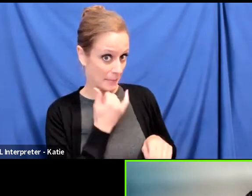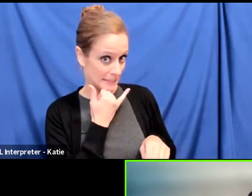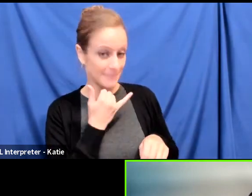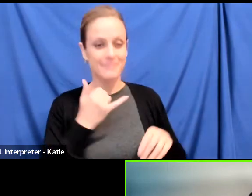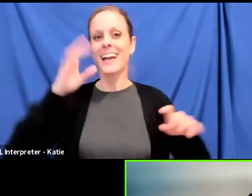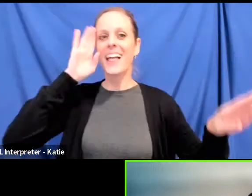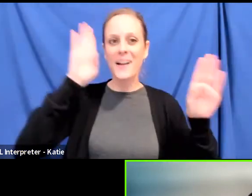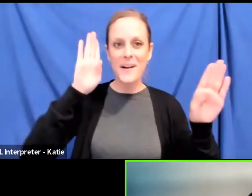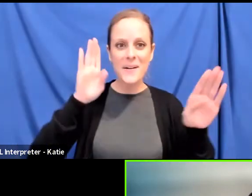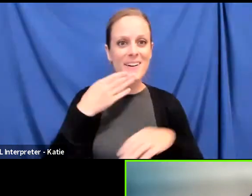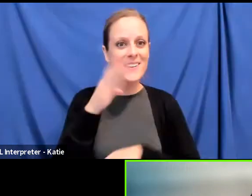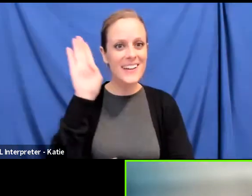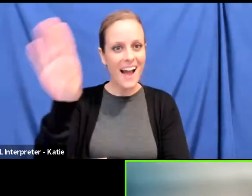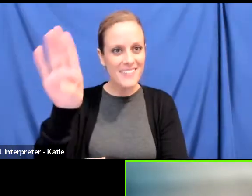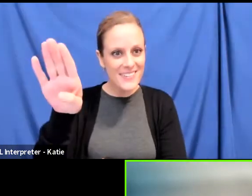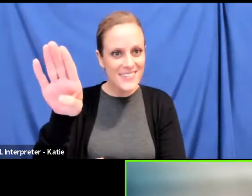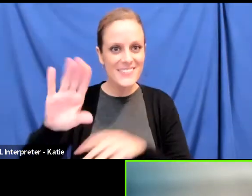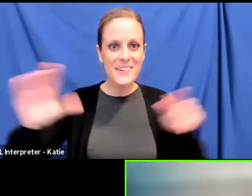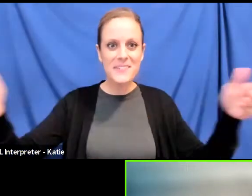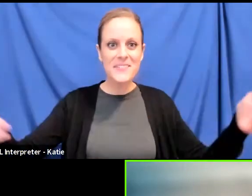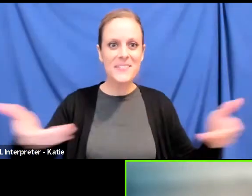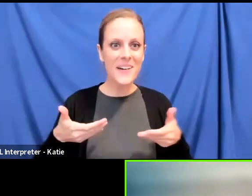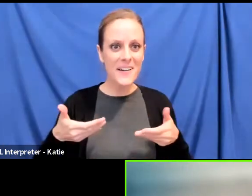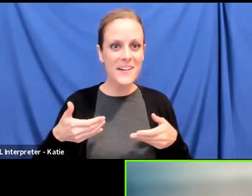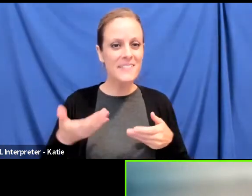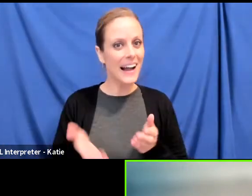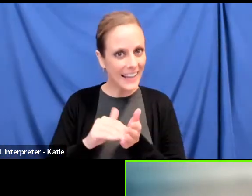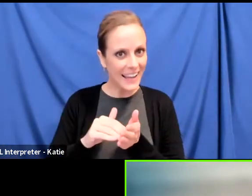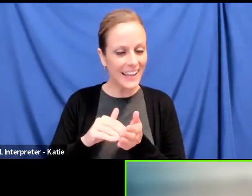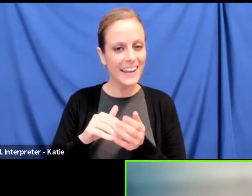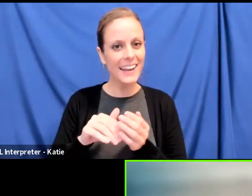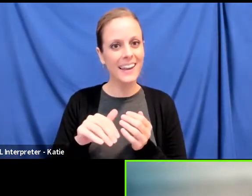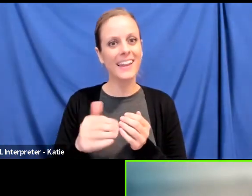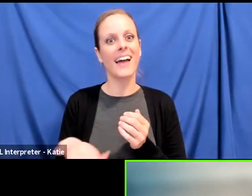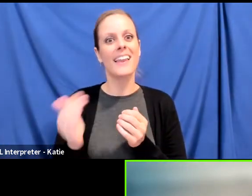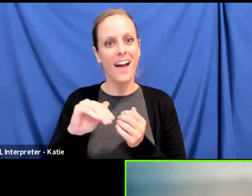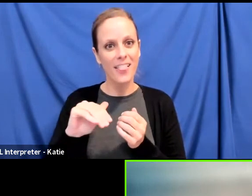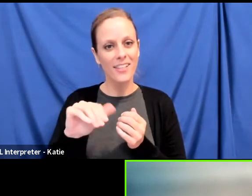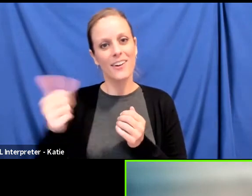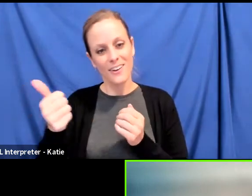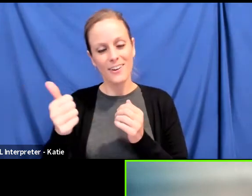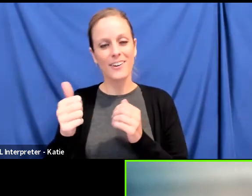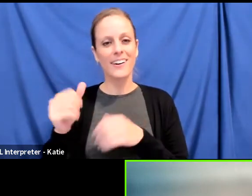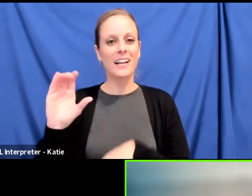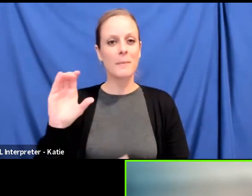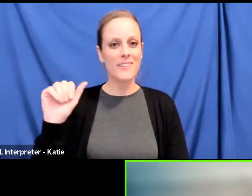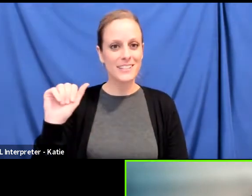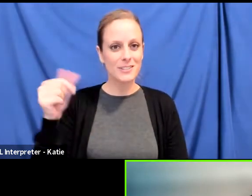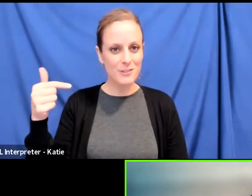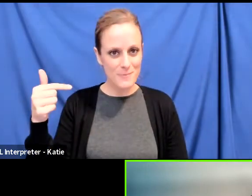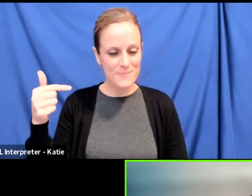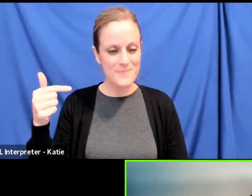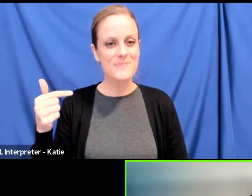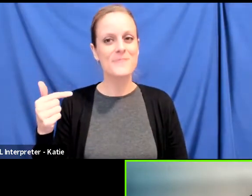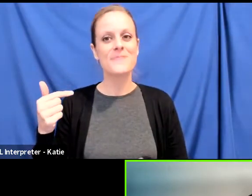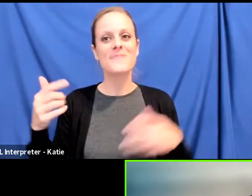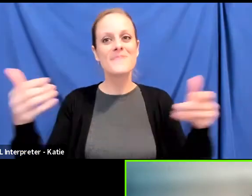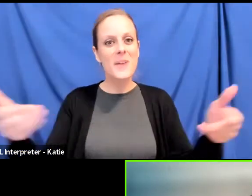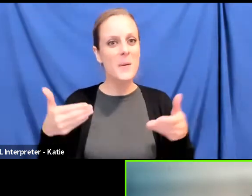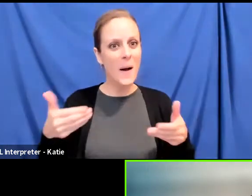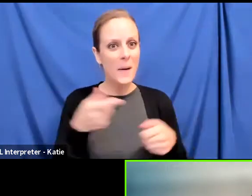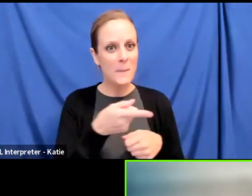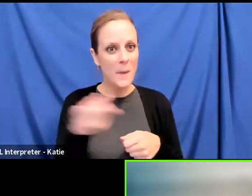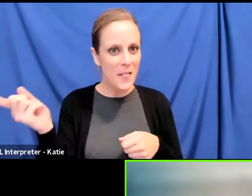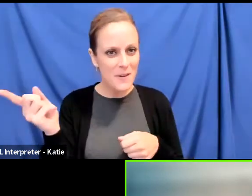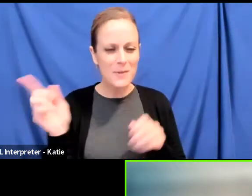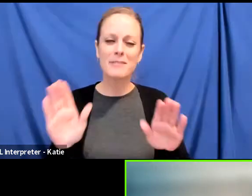Hello, good afternoon, everyone. Welcome to, again, another community advisory group. I want to welcome all of you. It's great